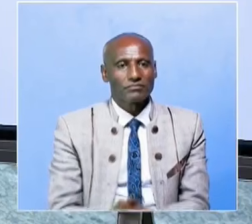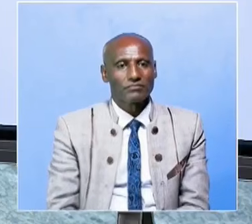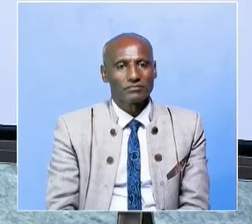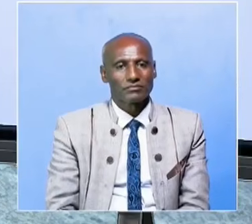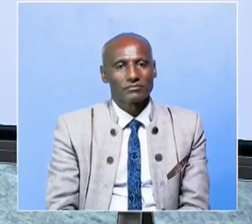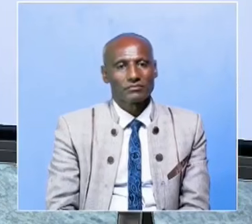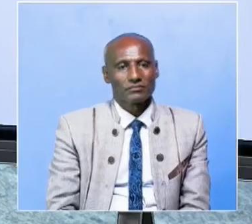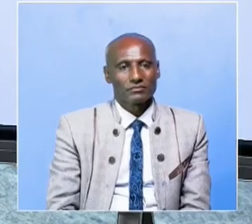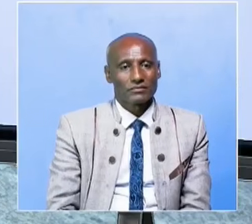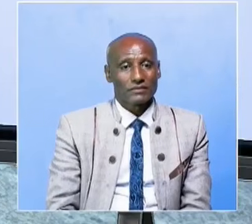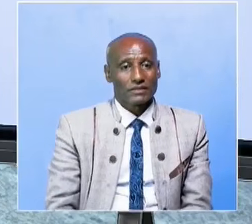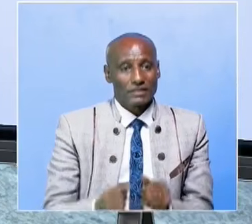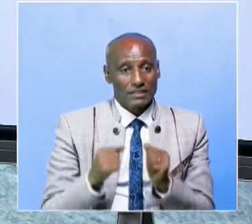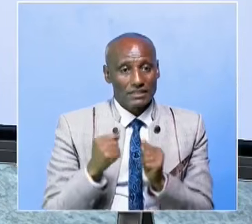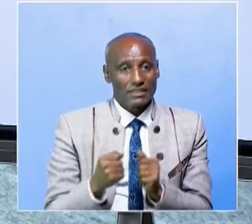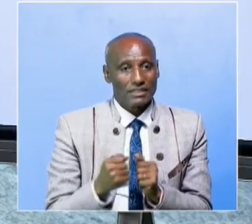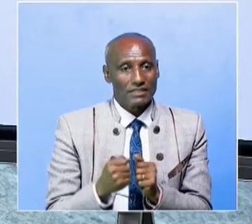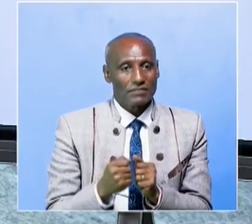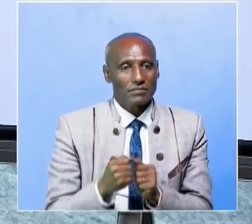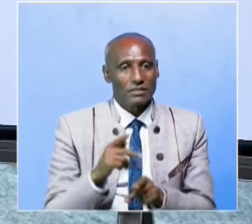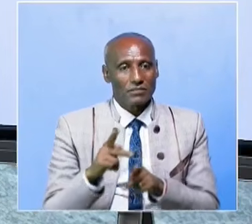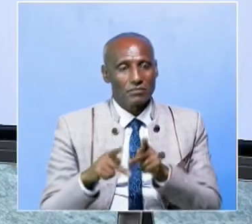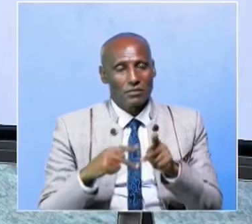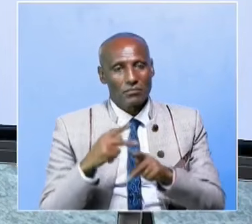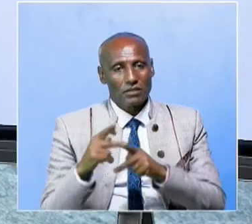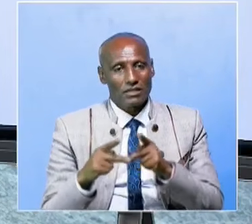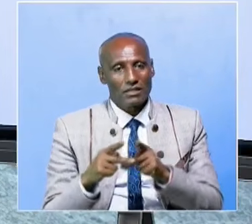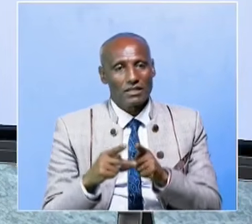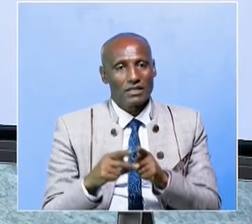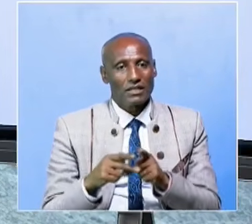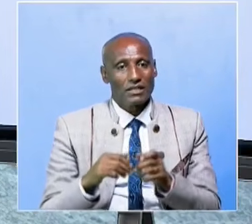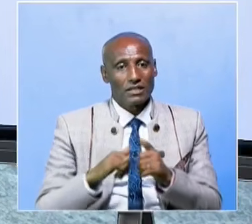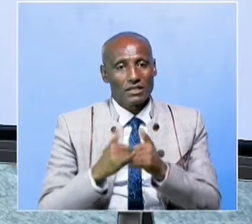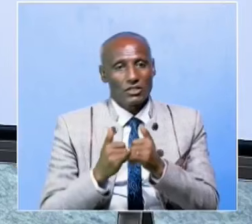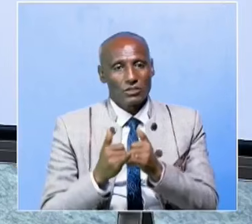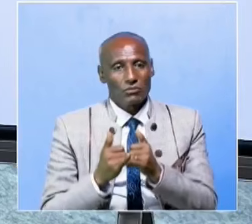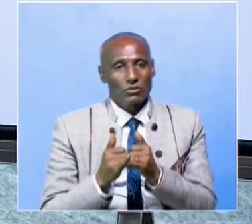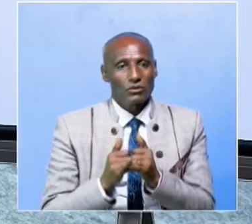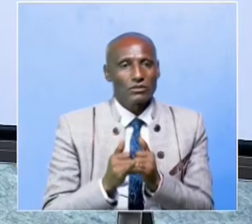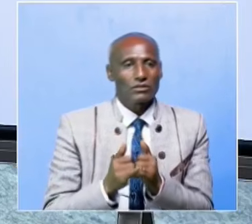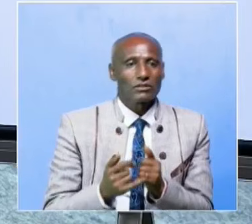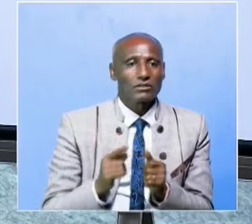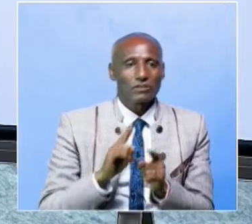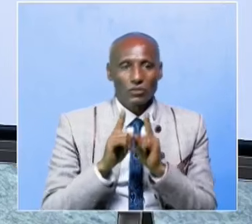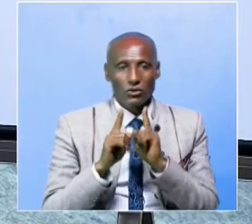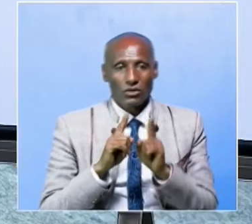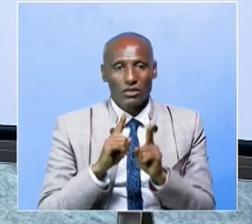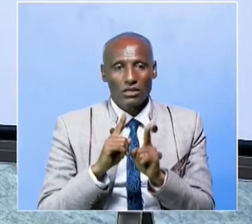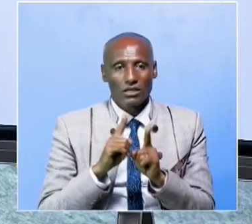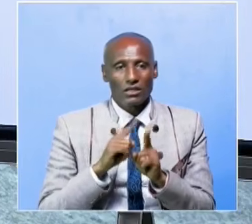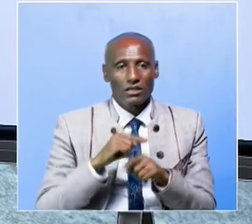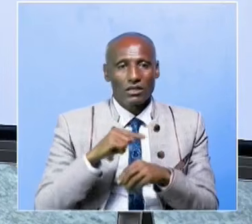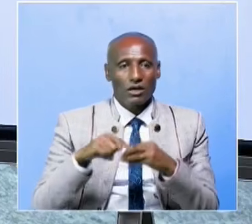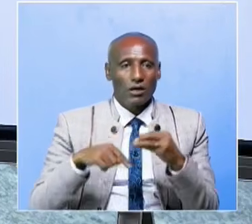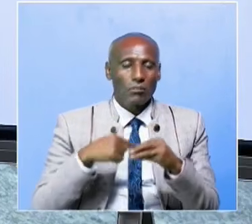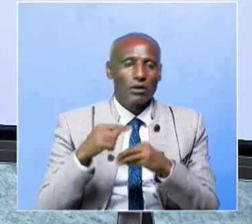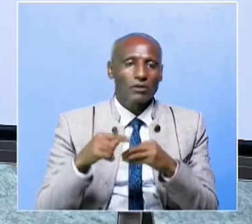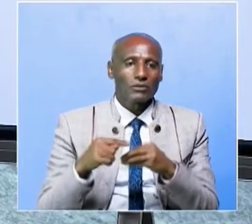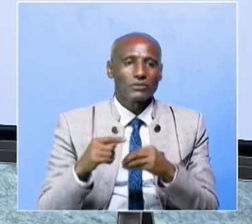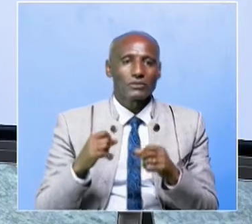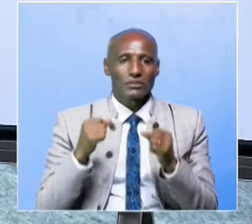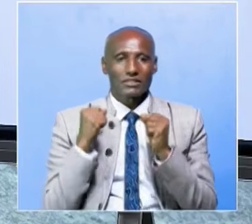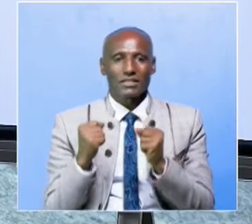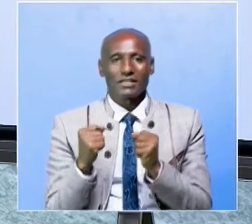enhance, how people in the fitness industry talk about how you must enhance your